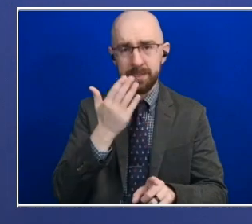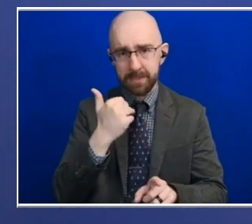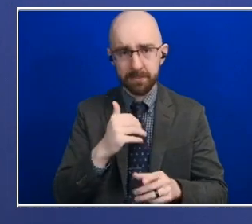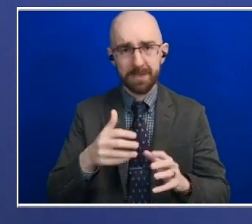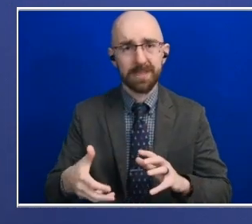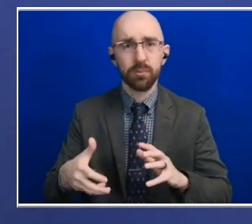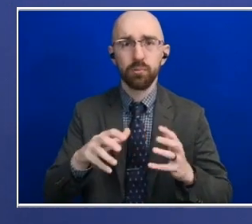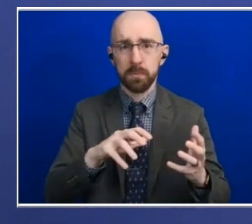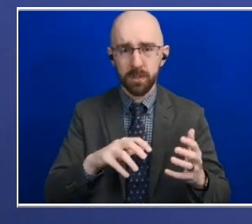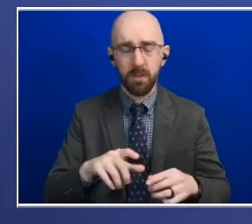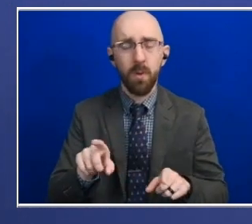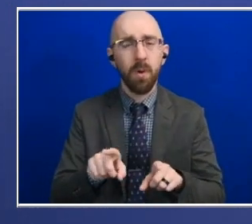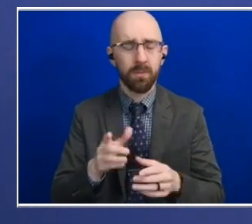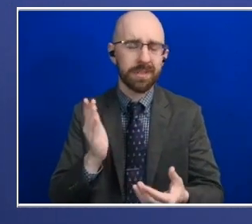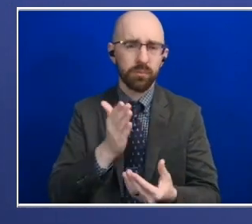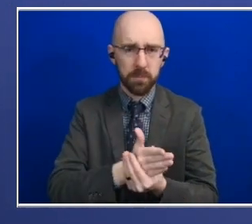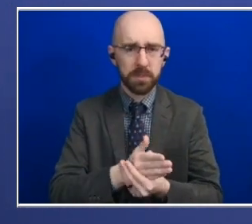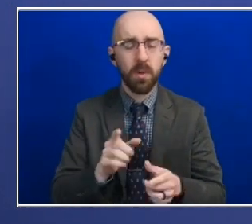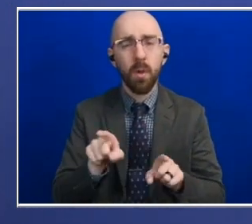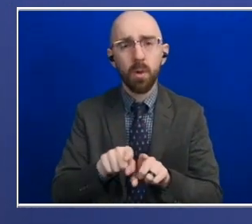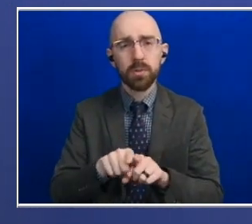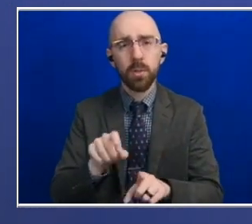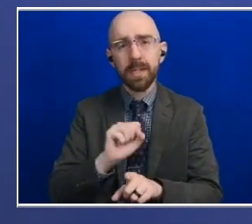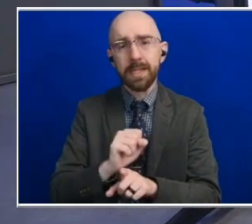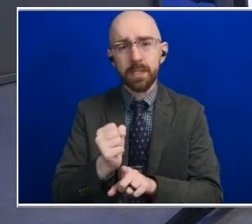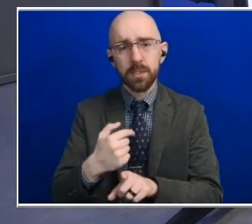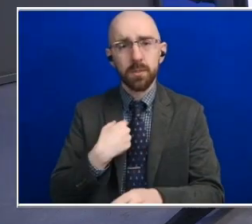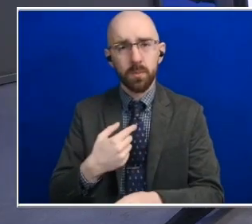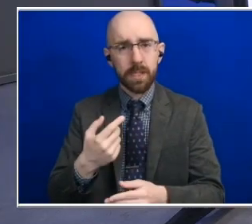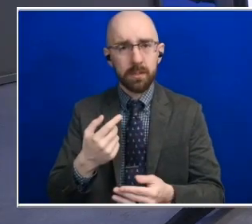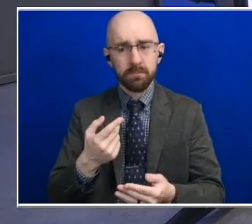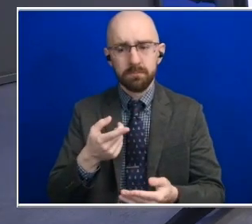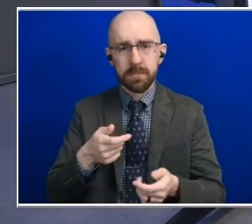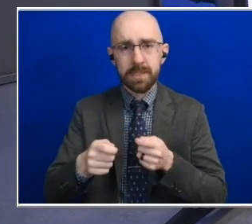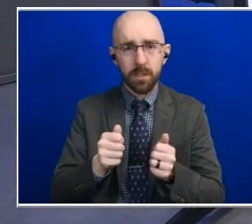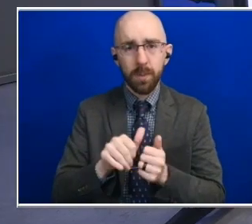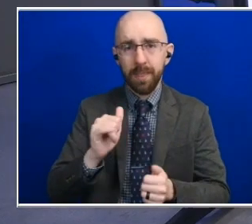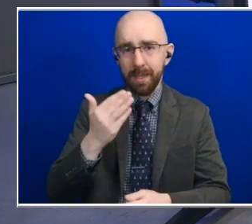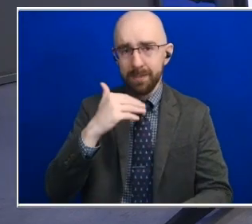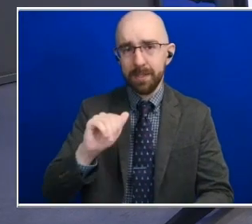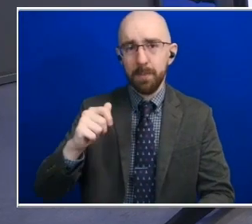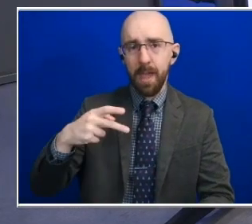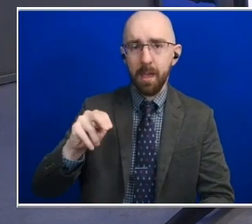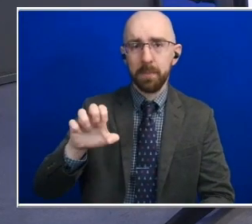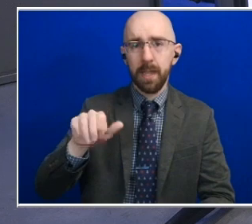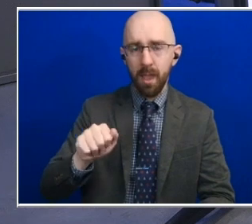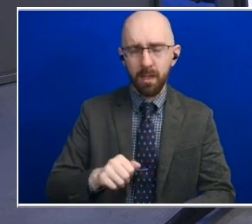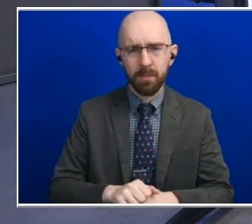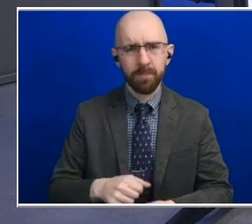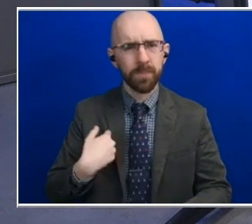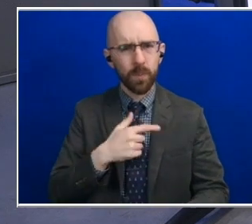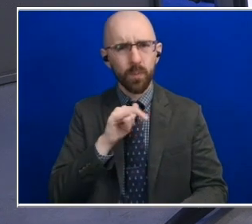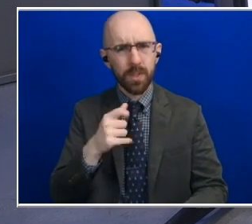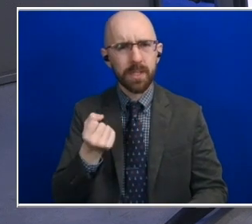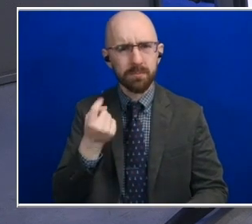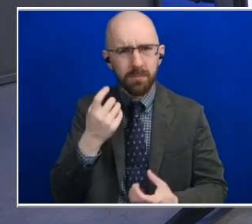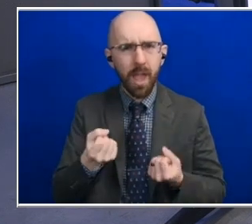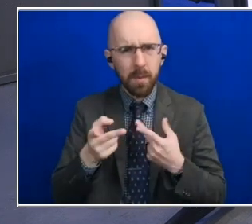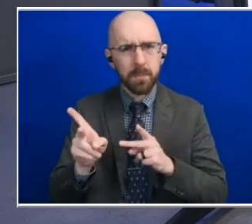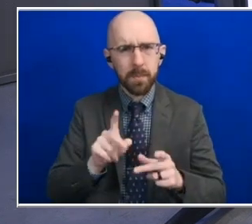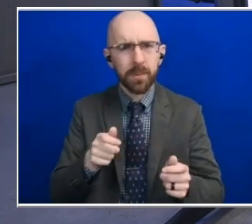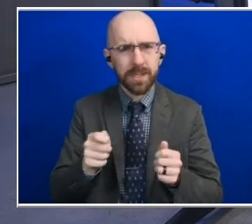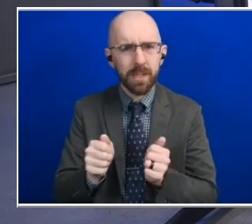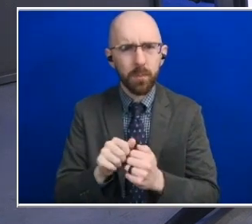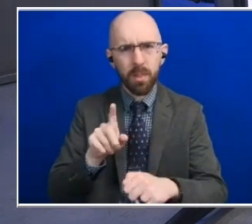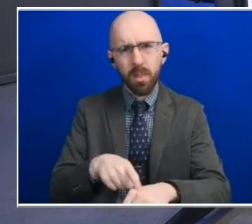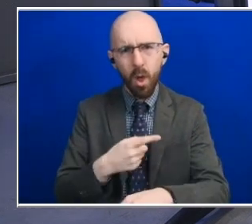lead to conditions that we commonly treat like sleep apnea. So do we have a true grasp of how many people are dealing with long COVID out there? Because I don't